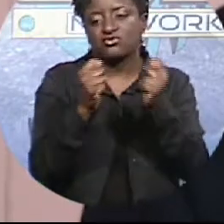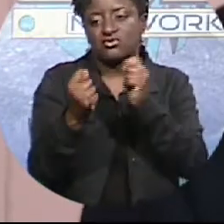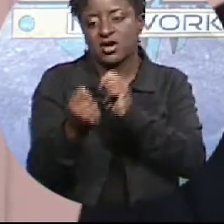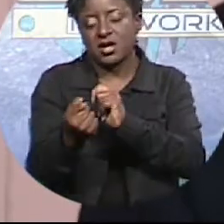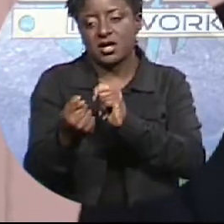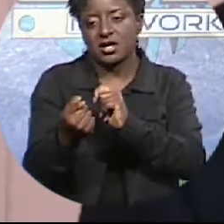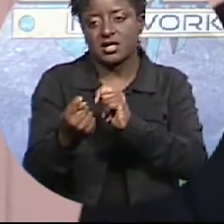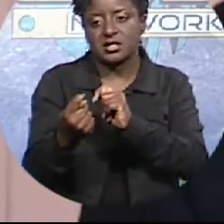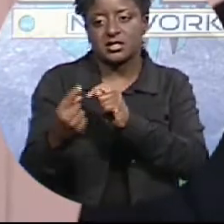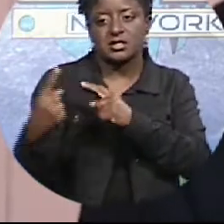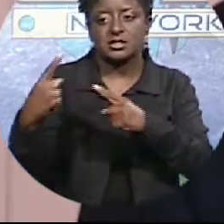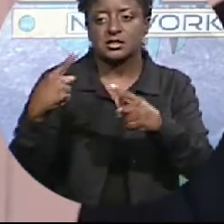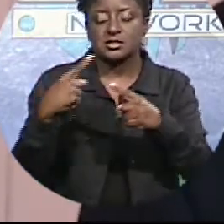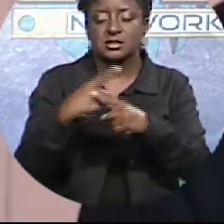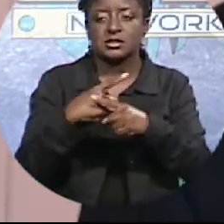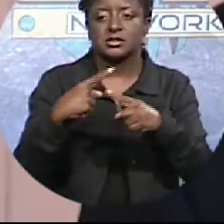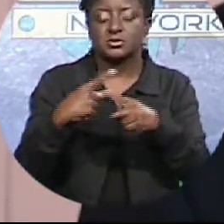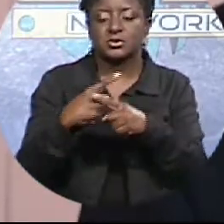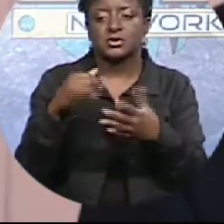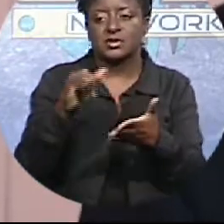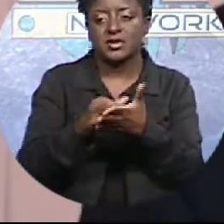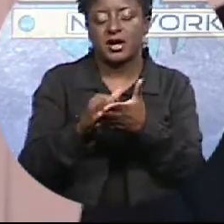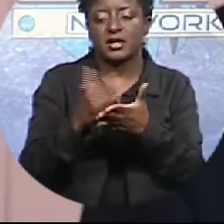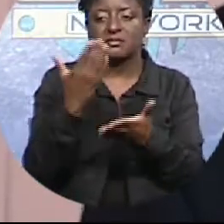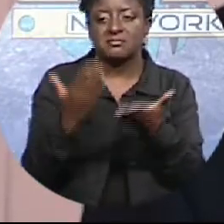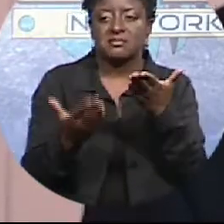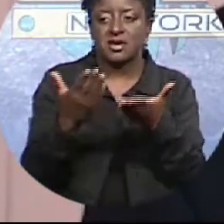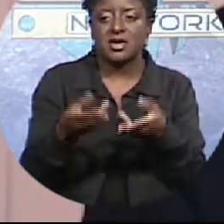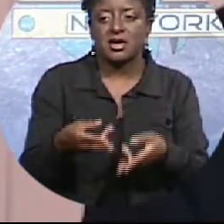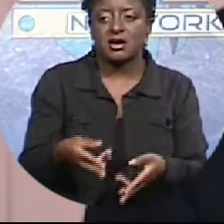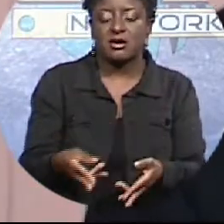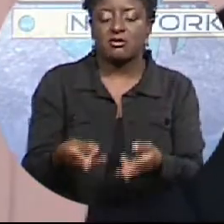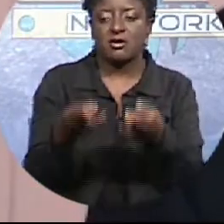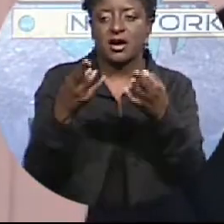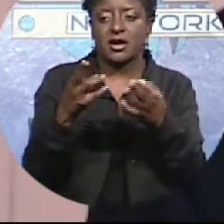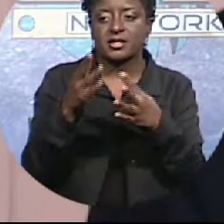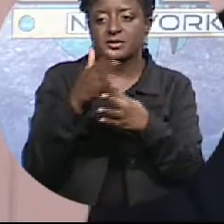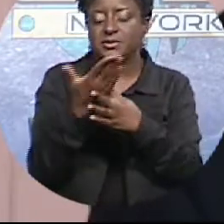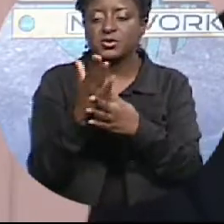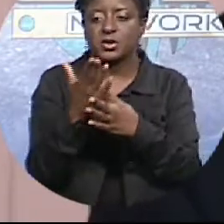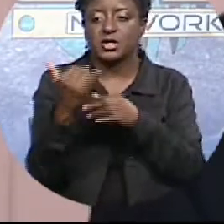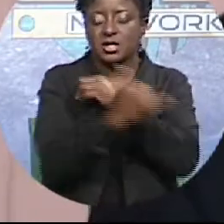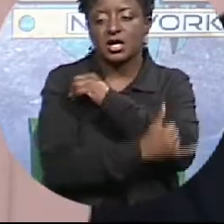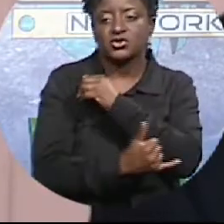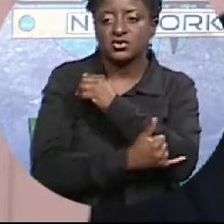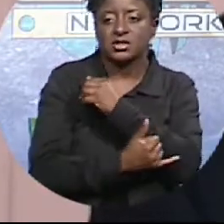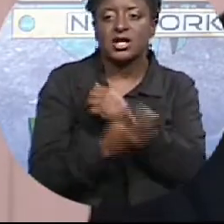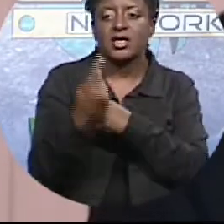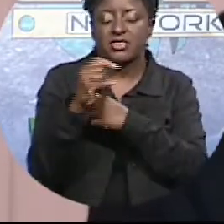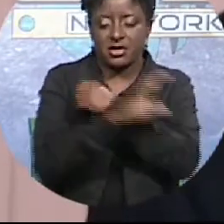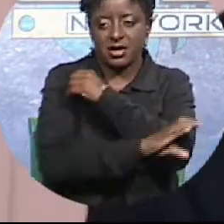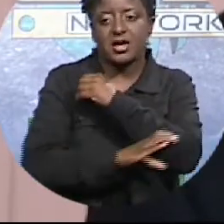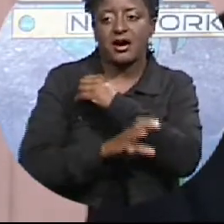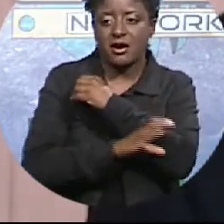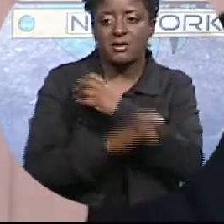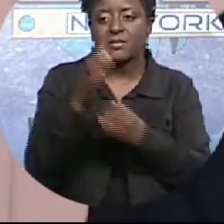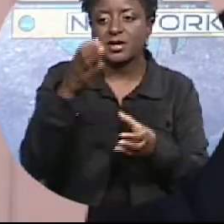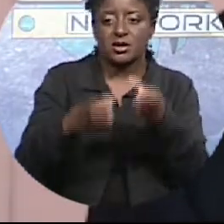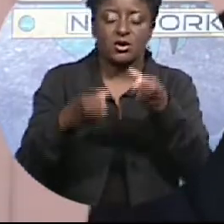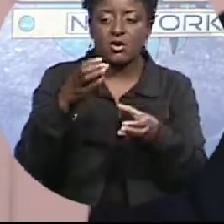countries, the Caribbean Court of Justice is the forum in which those disputes are